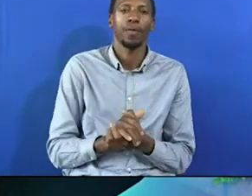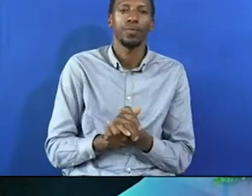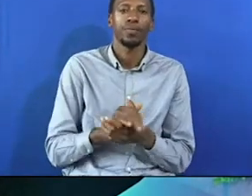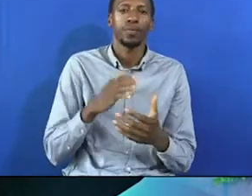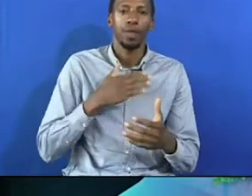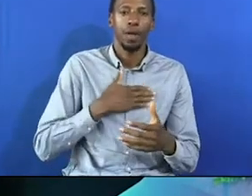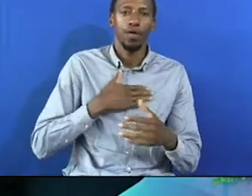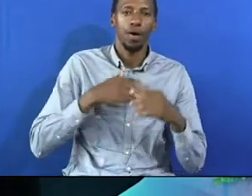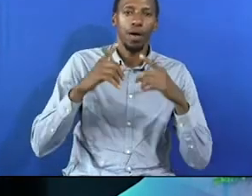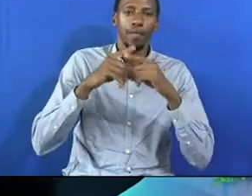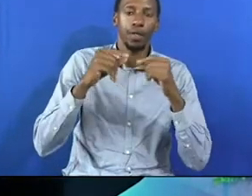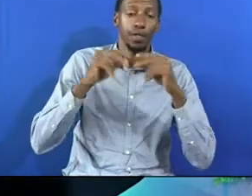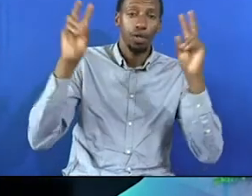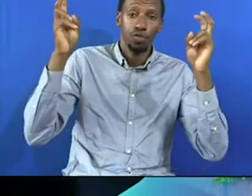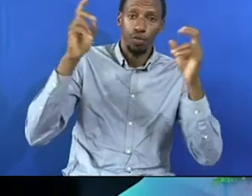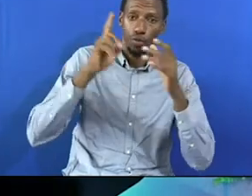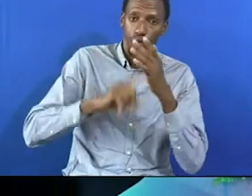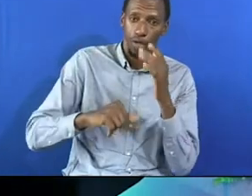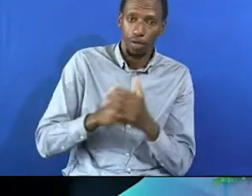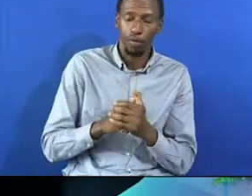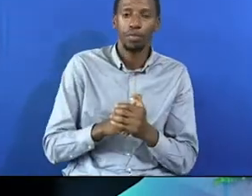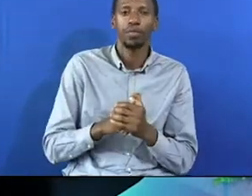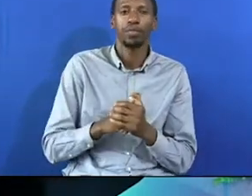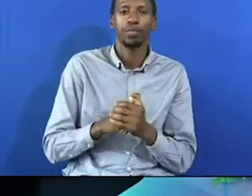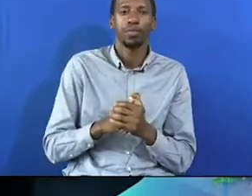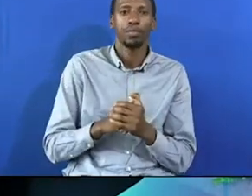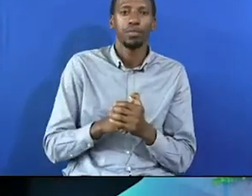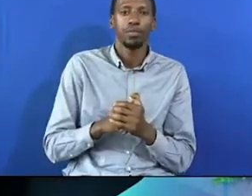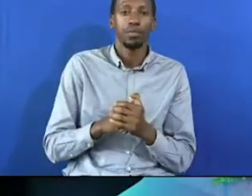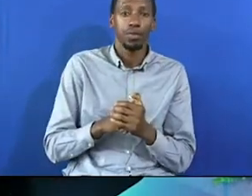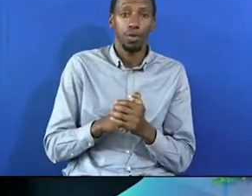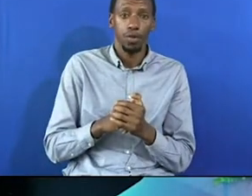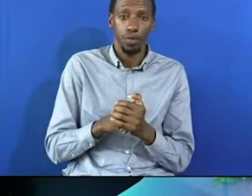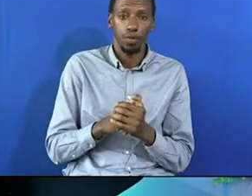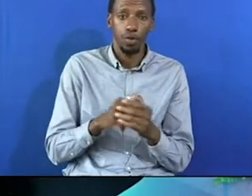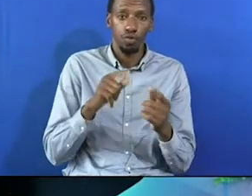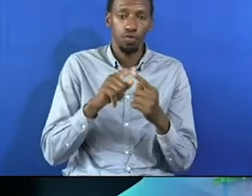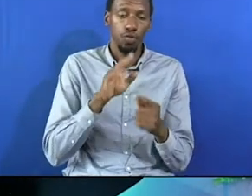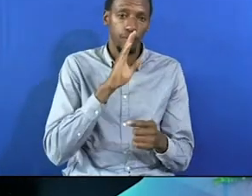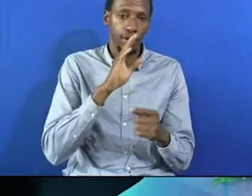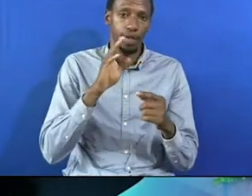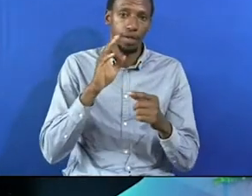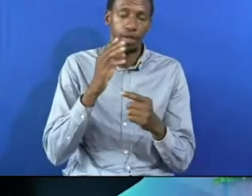our message is titled, "To Be Single, You Must Be Gifted."